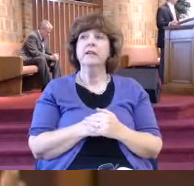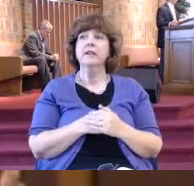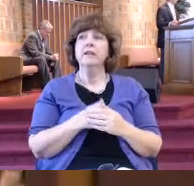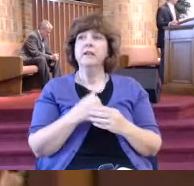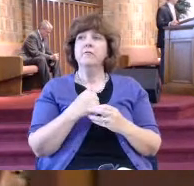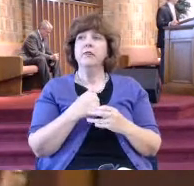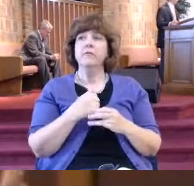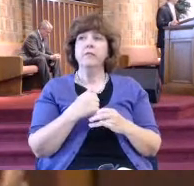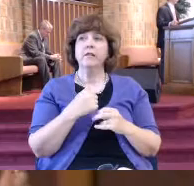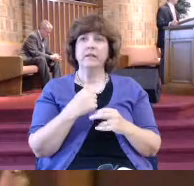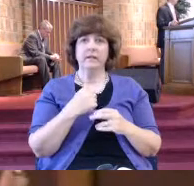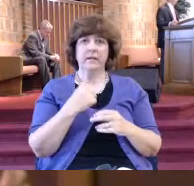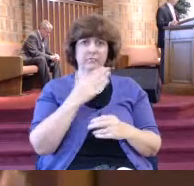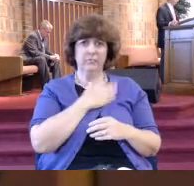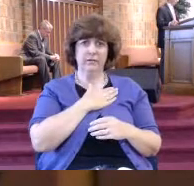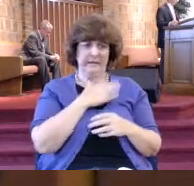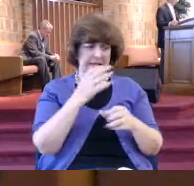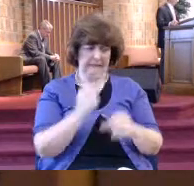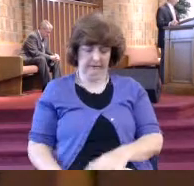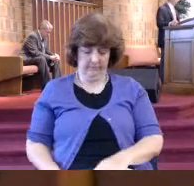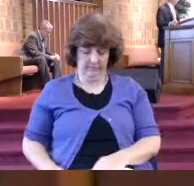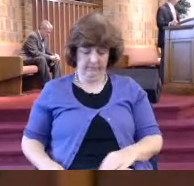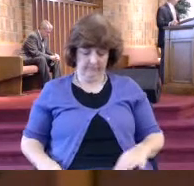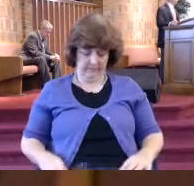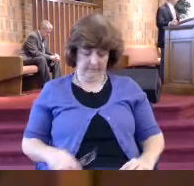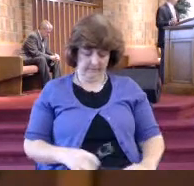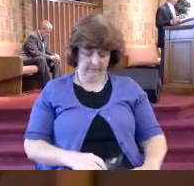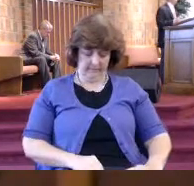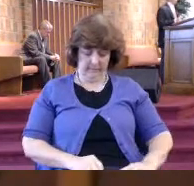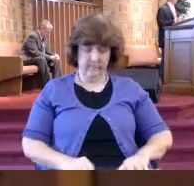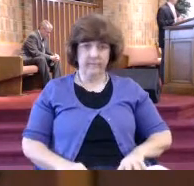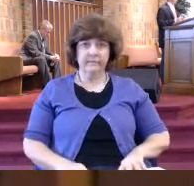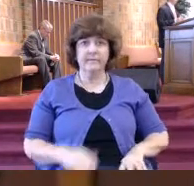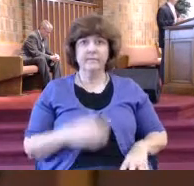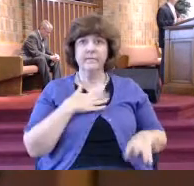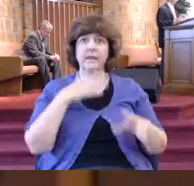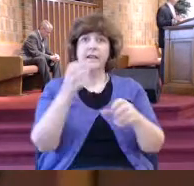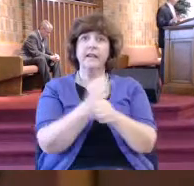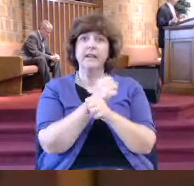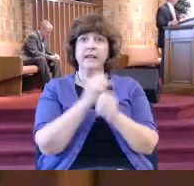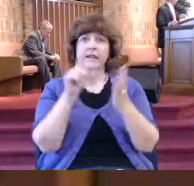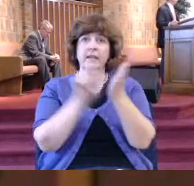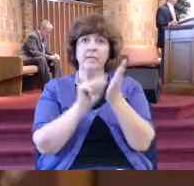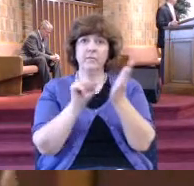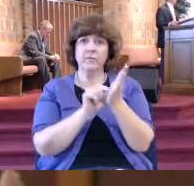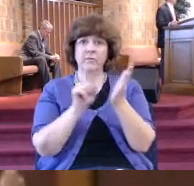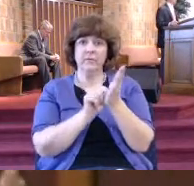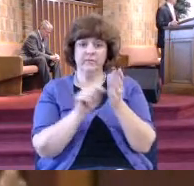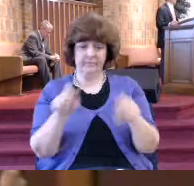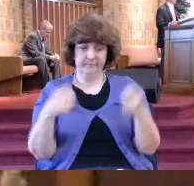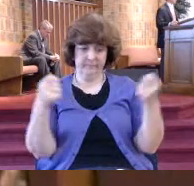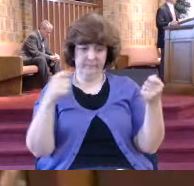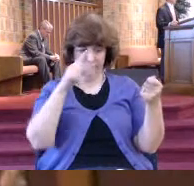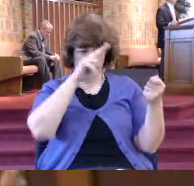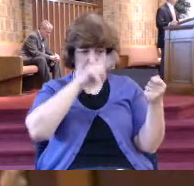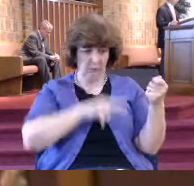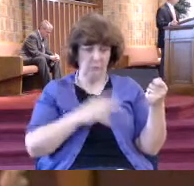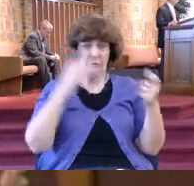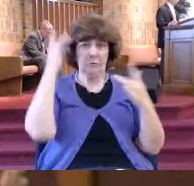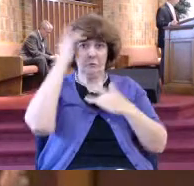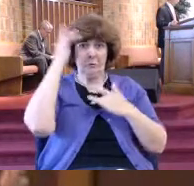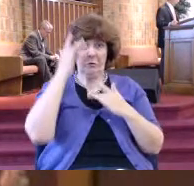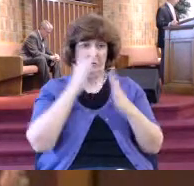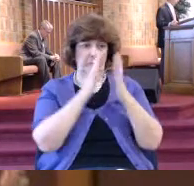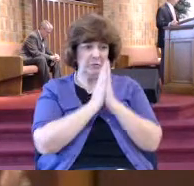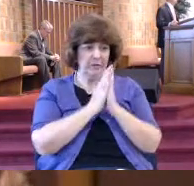the bulletins this morning if you haven't already. If you look at our prayer list and those who have been sick and having surgeries, there's